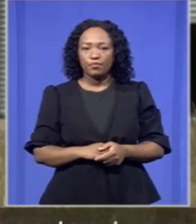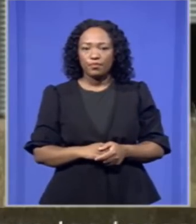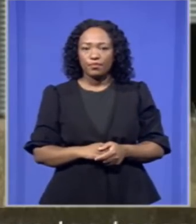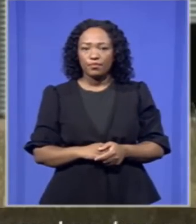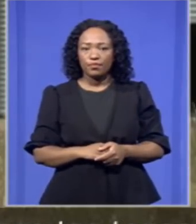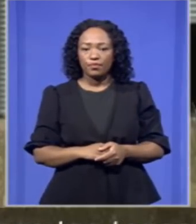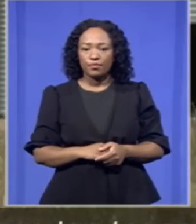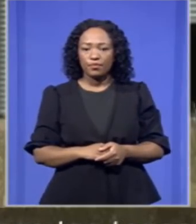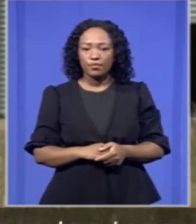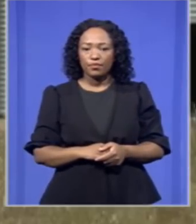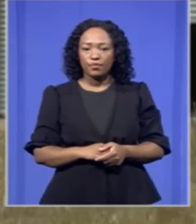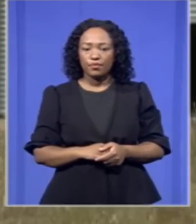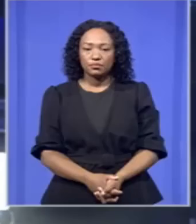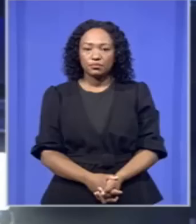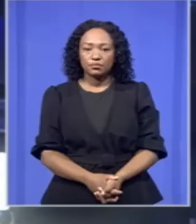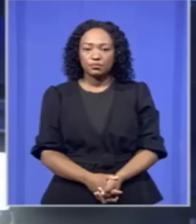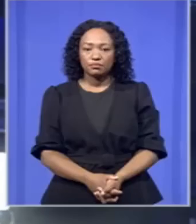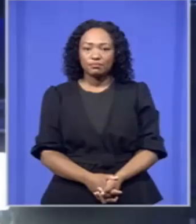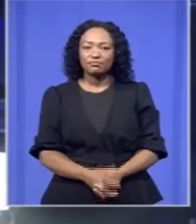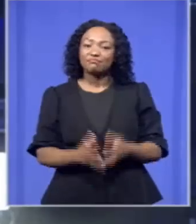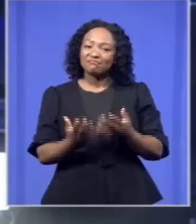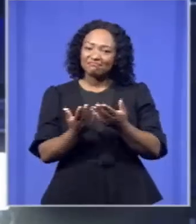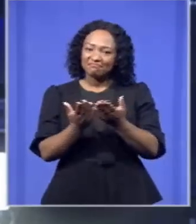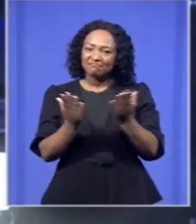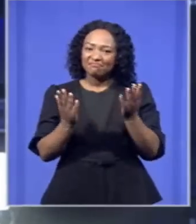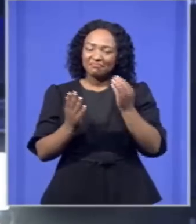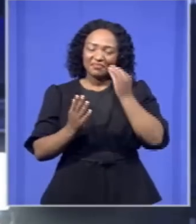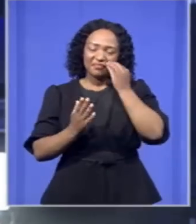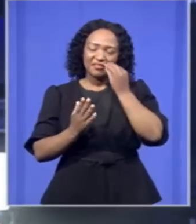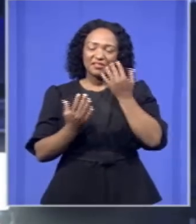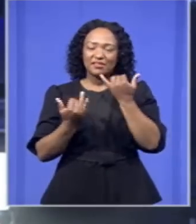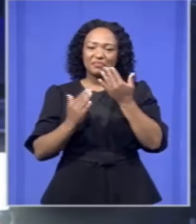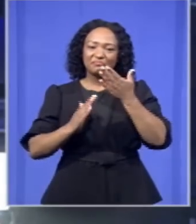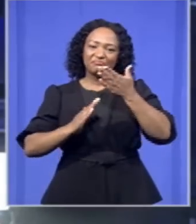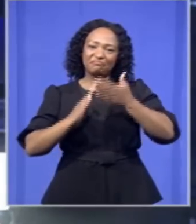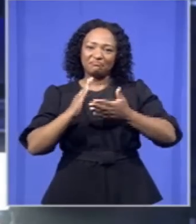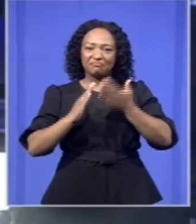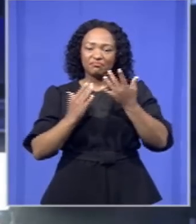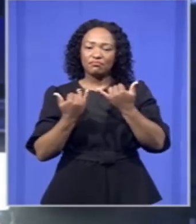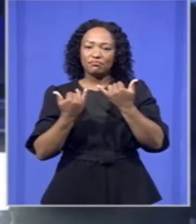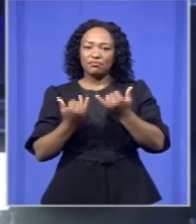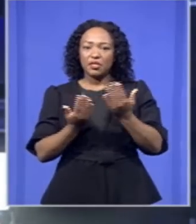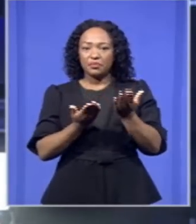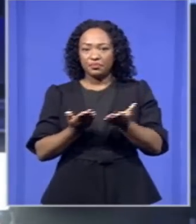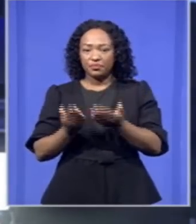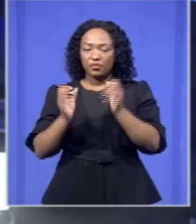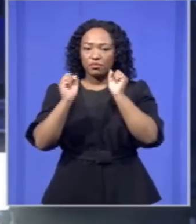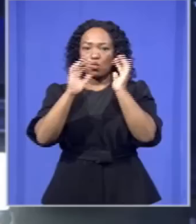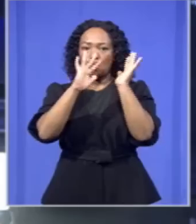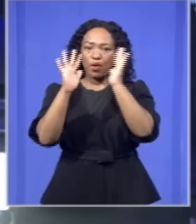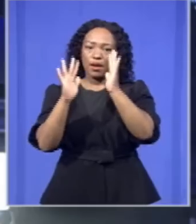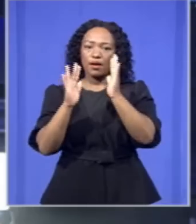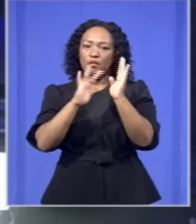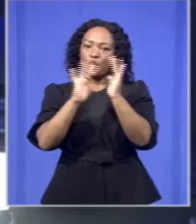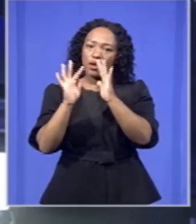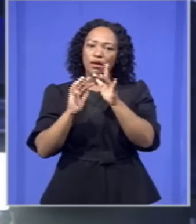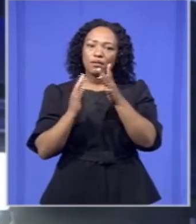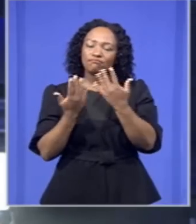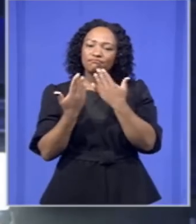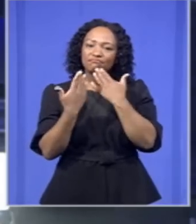SABC mo Sediba, Thabanchu. Wetso e kgojwa e le maotomane ga jana re sutela ponelo pele ya maemo a bosa